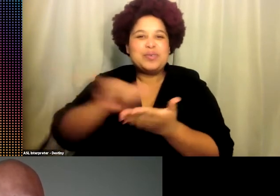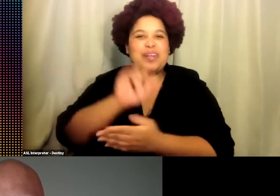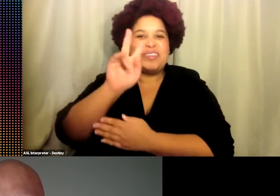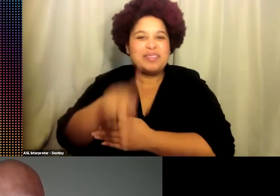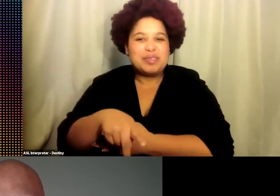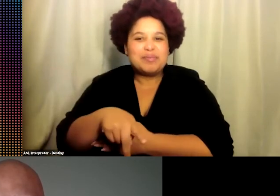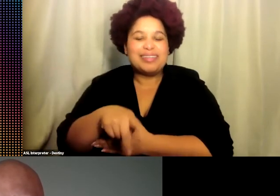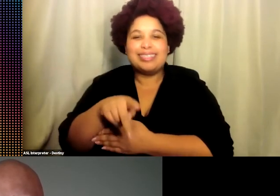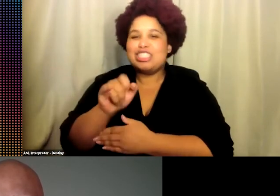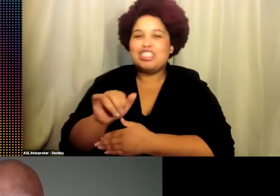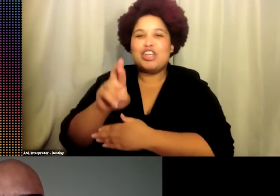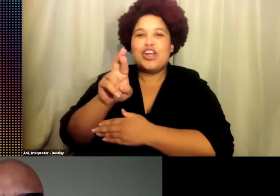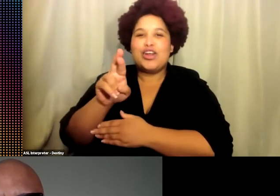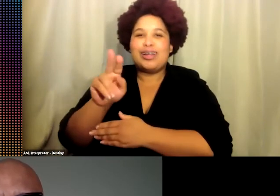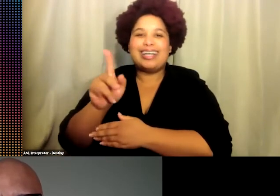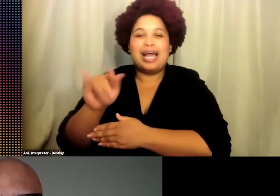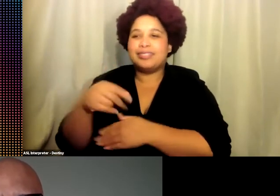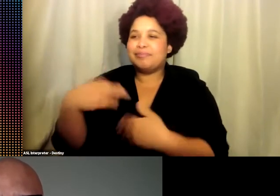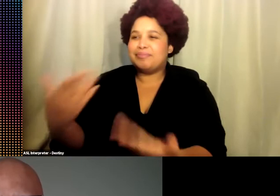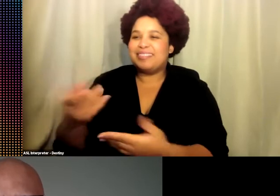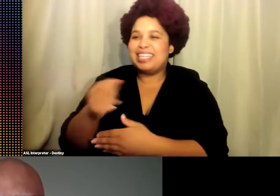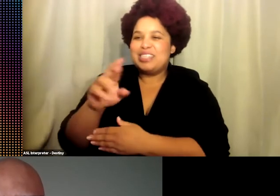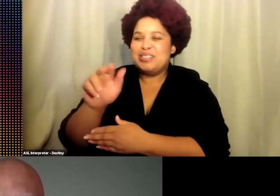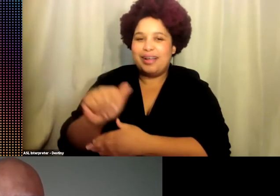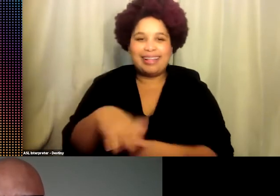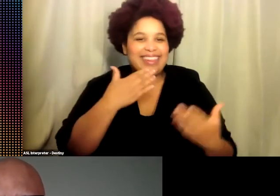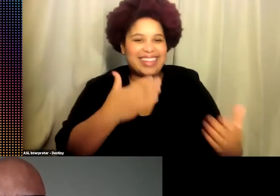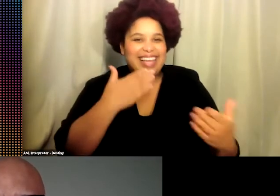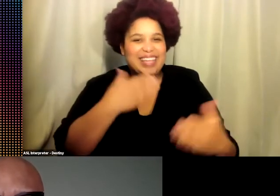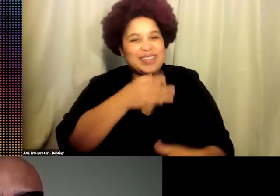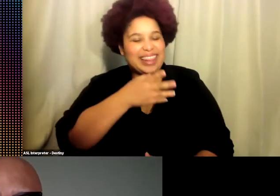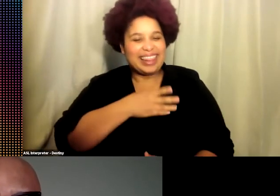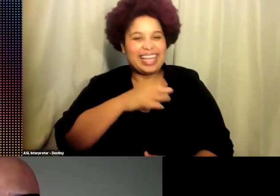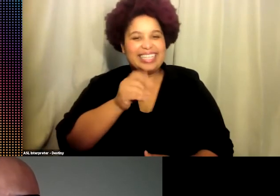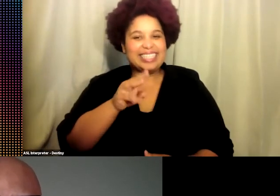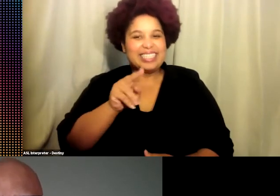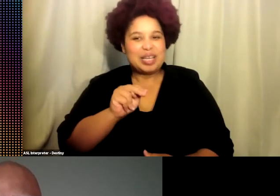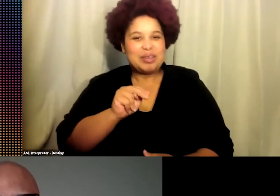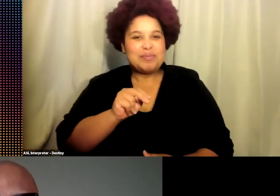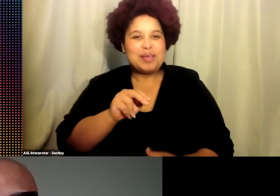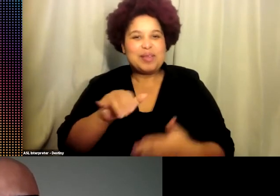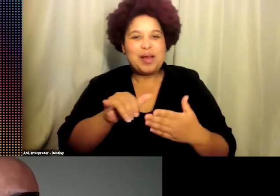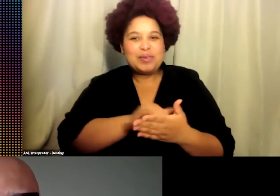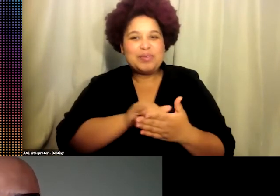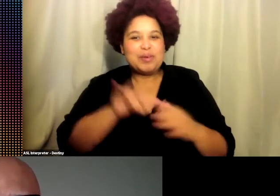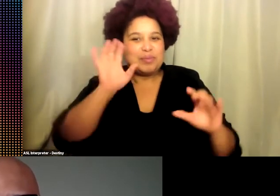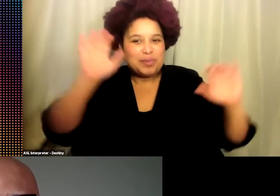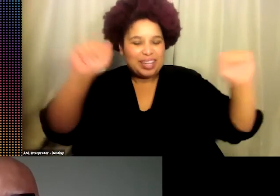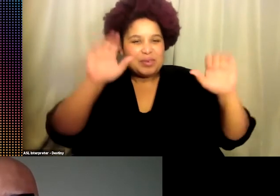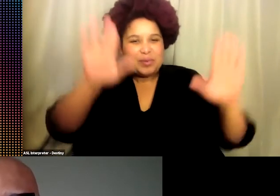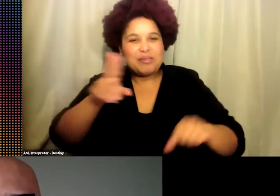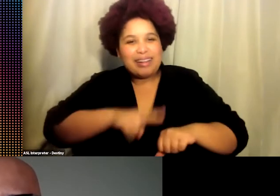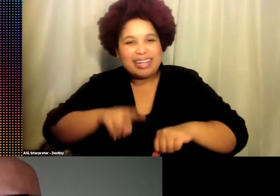Sir Knight. Take it away, Ezra. Thank you, Lady Damon, our wonderful New York President and sensational